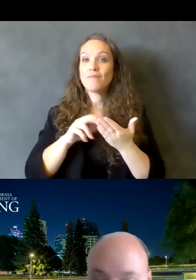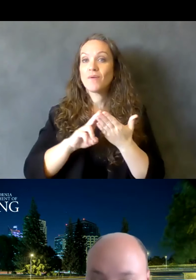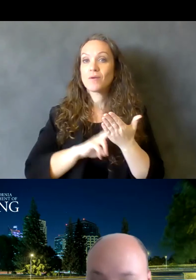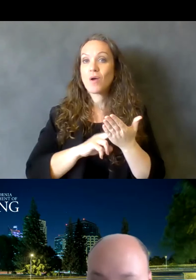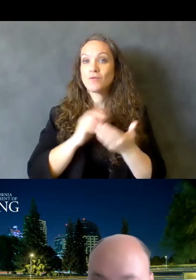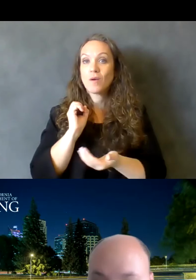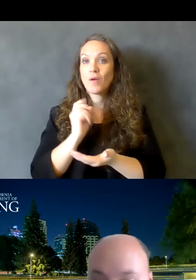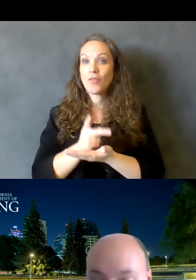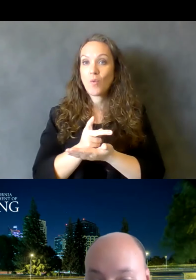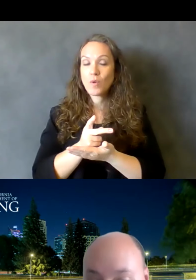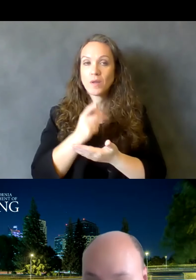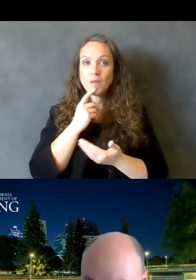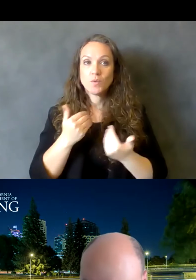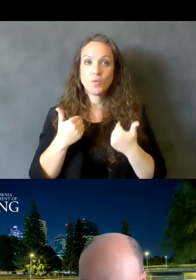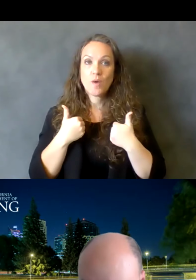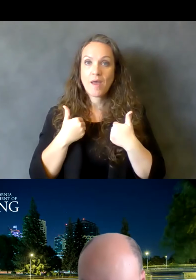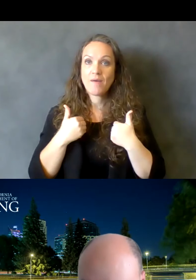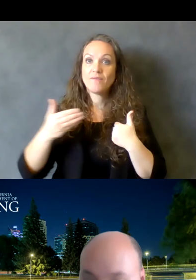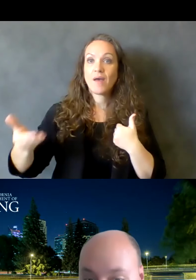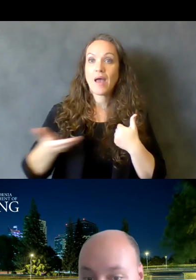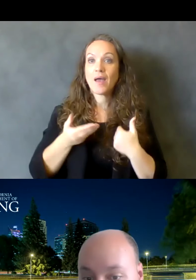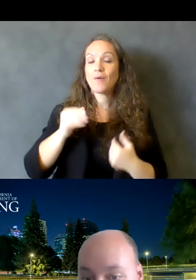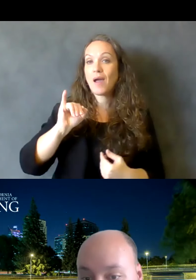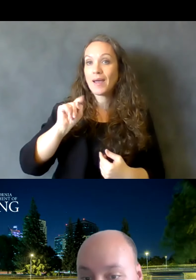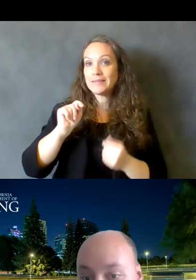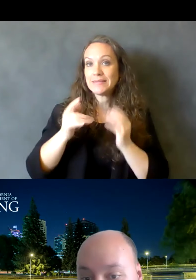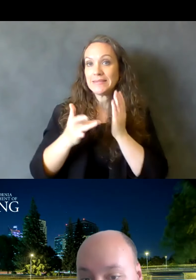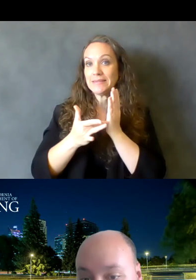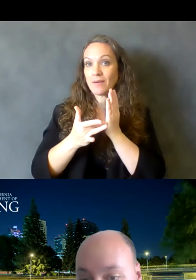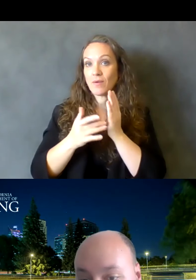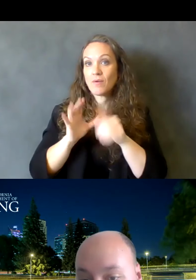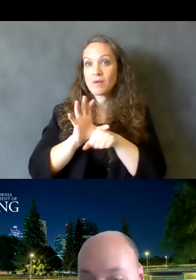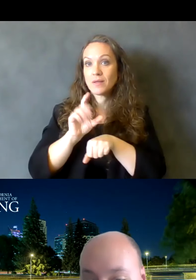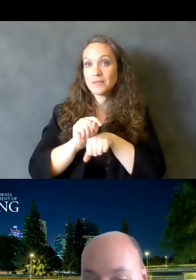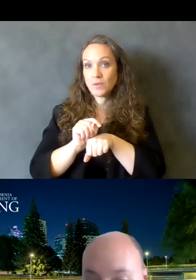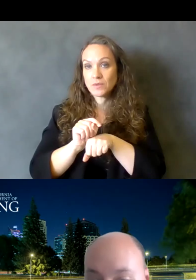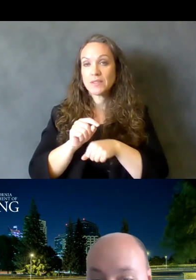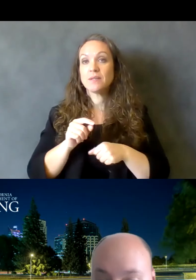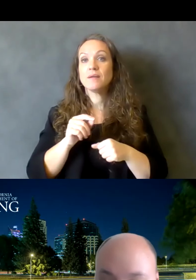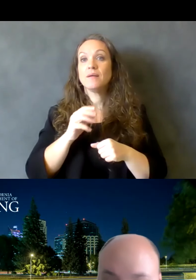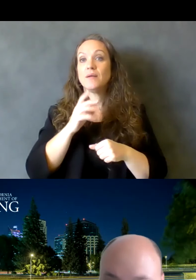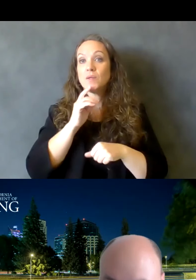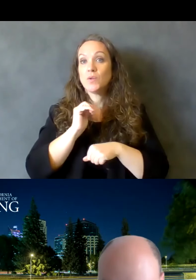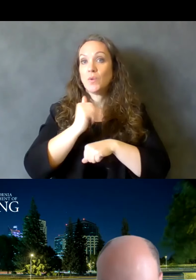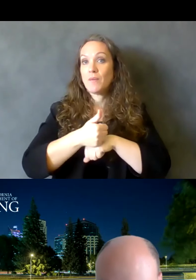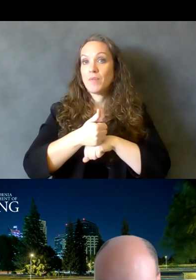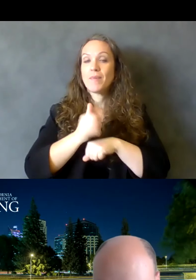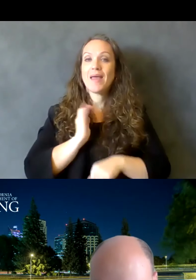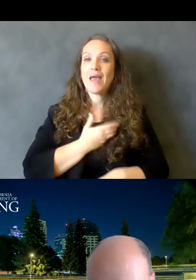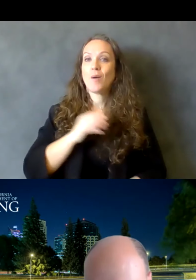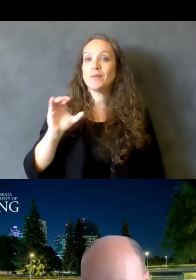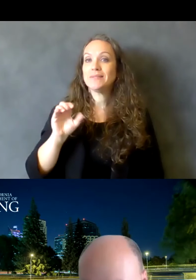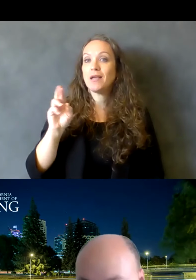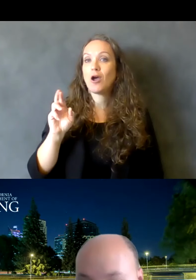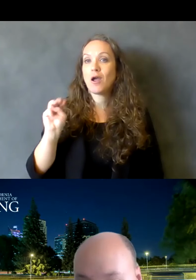for CDA to hire an IT technical consultant to assist with the implementation of our CRM project or